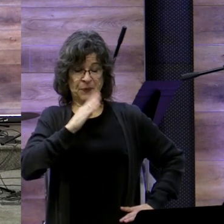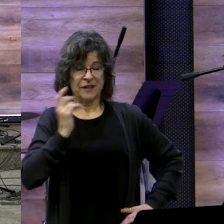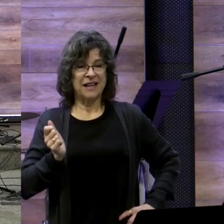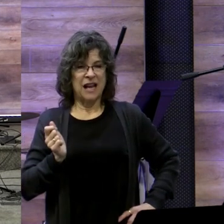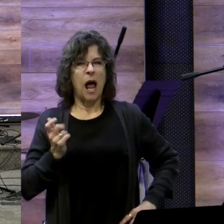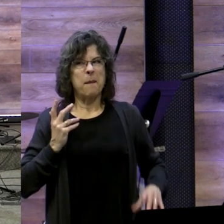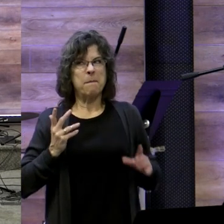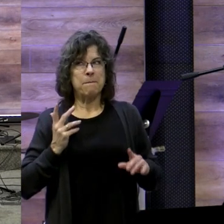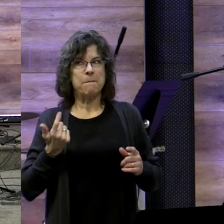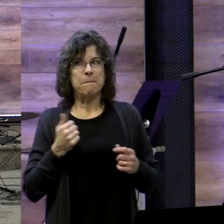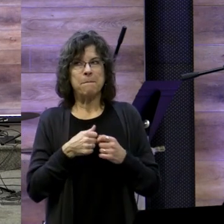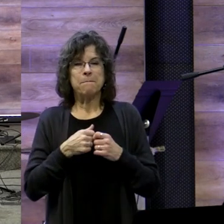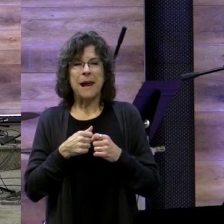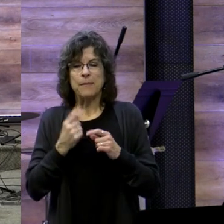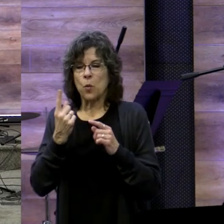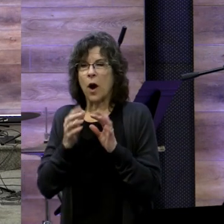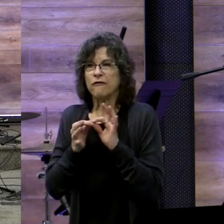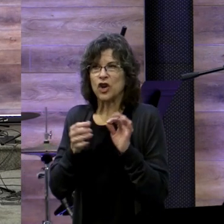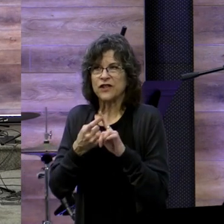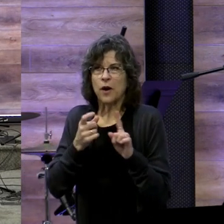Maybe we could bring it back for just a verse, right?